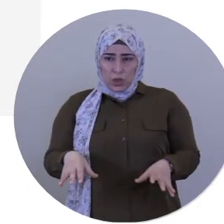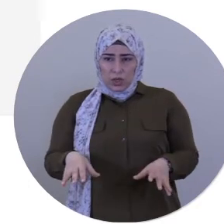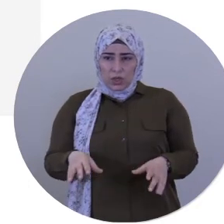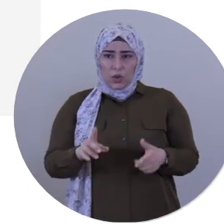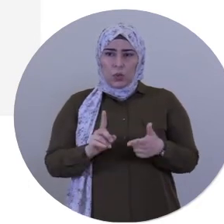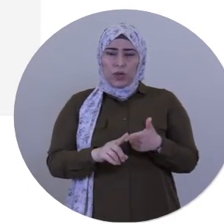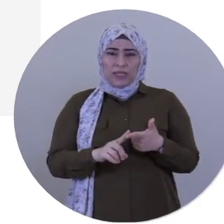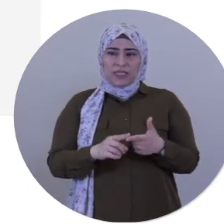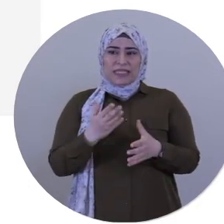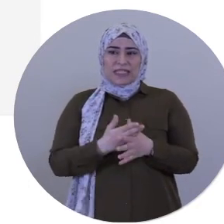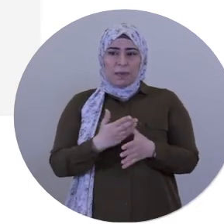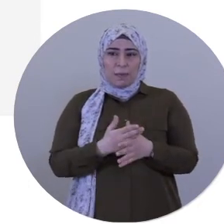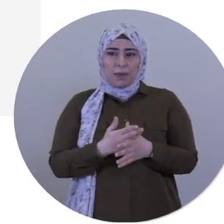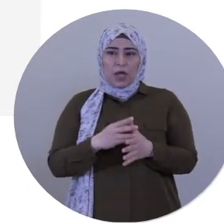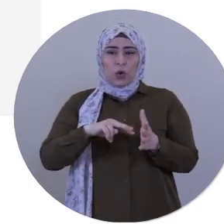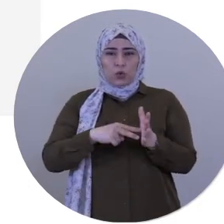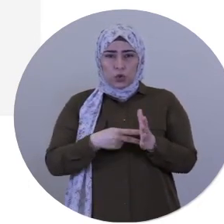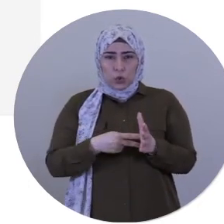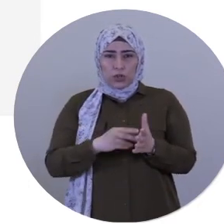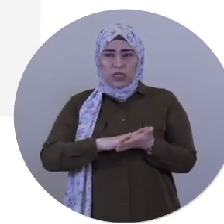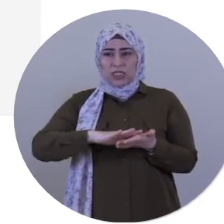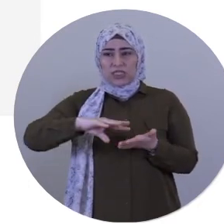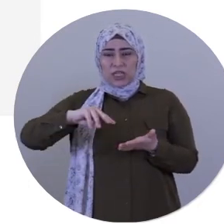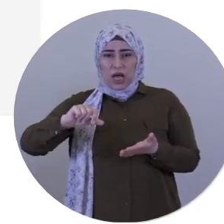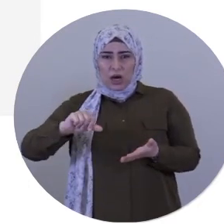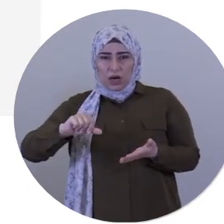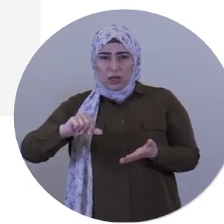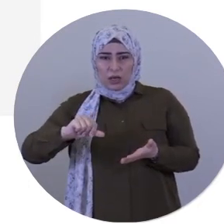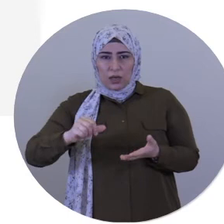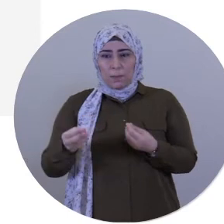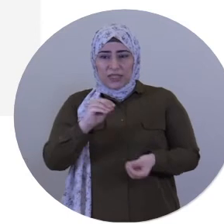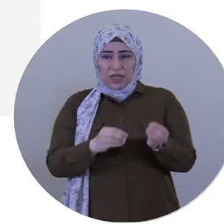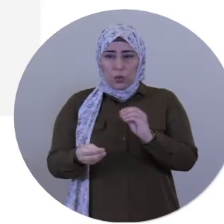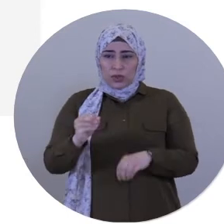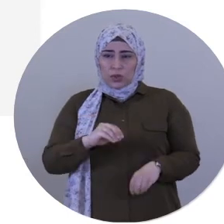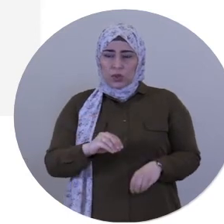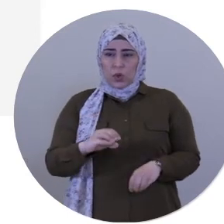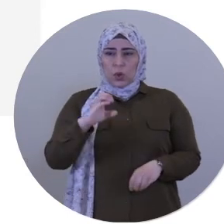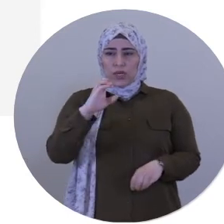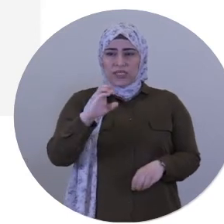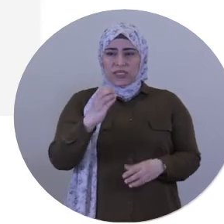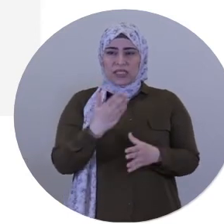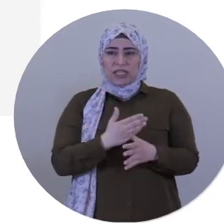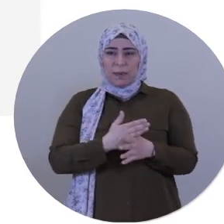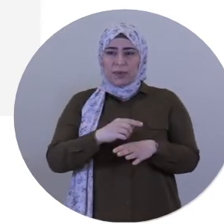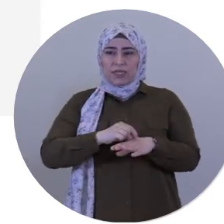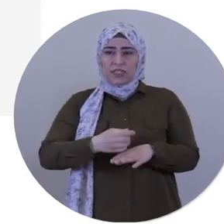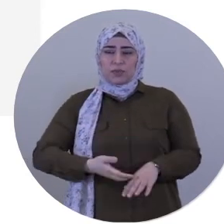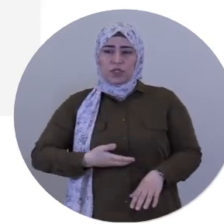causes for dry deserts? Is this a reason for people to survive, or how animals survive the